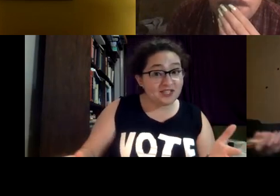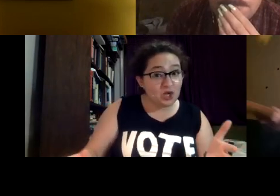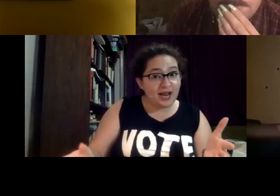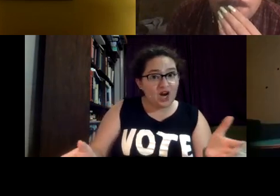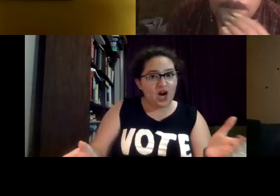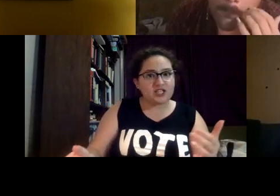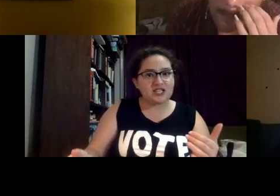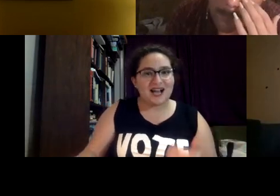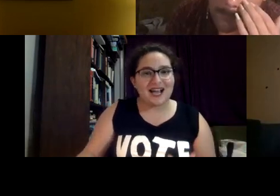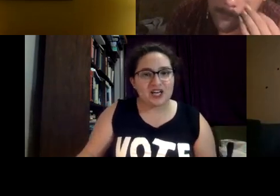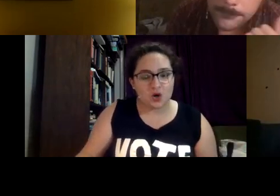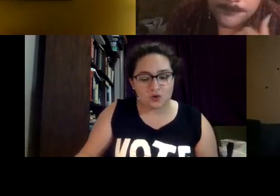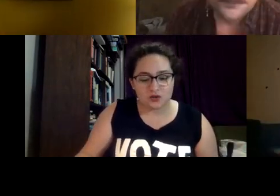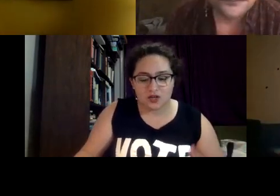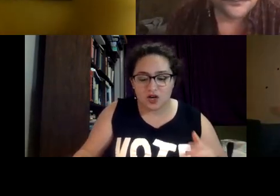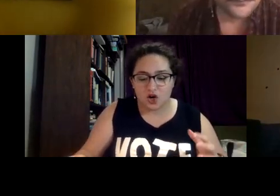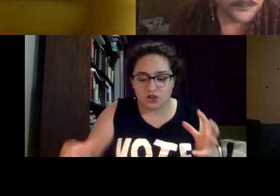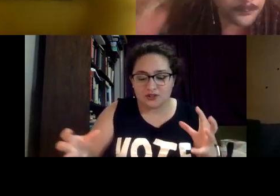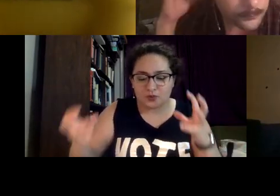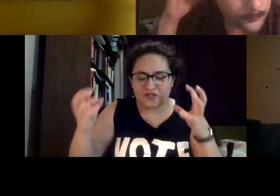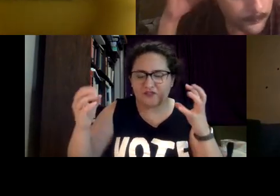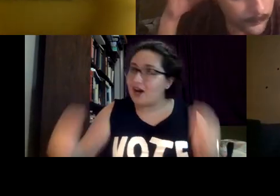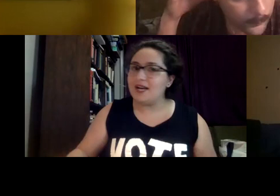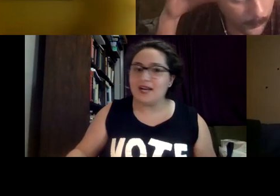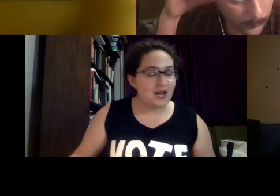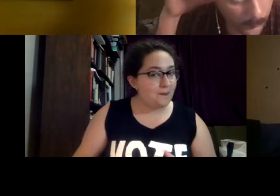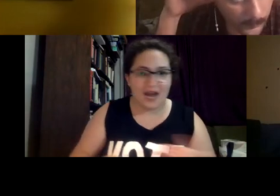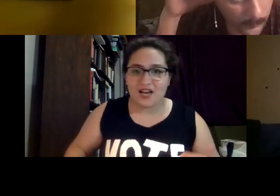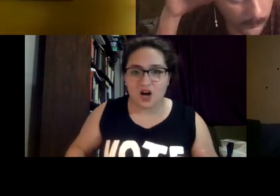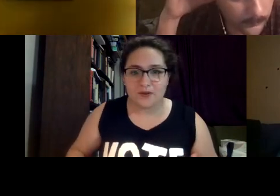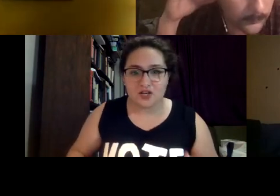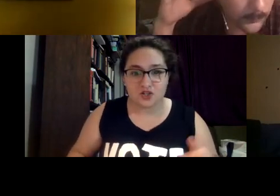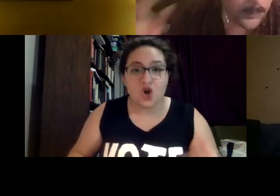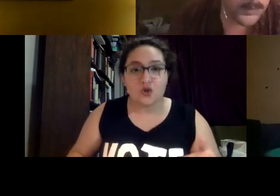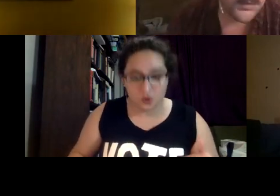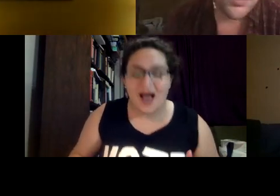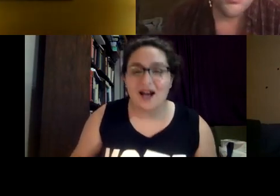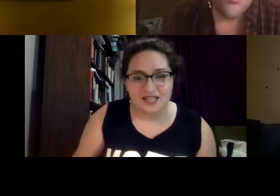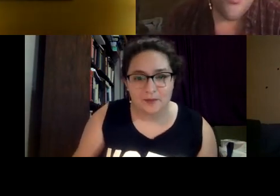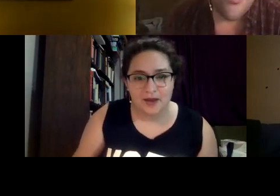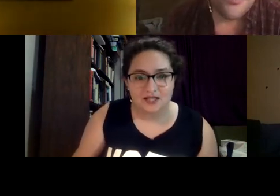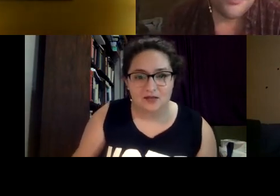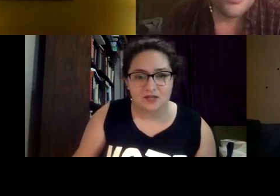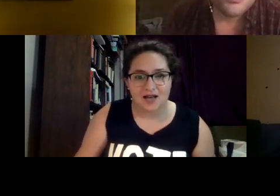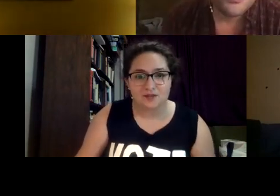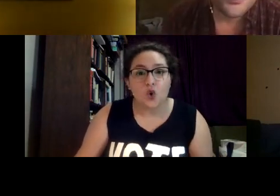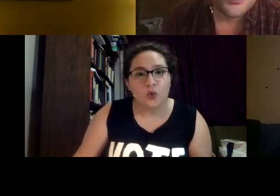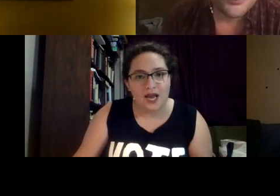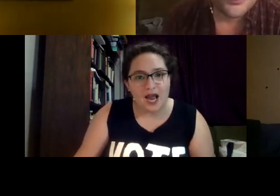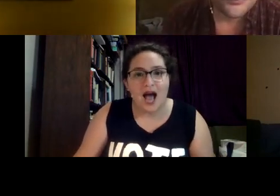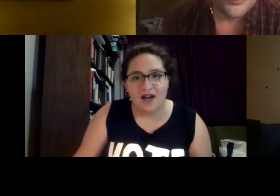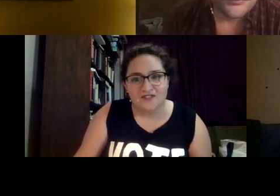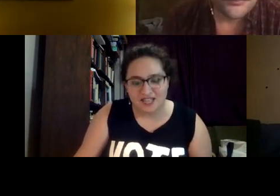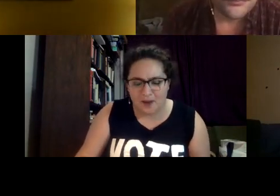It wasn't great art, I know. It was fun and it paid our bills. Those have to get paid sometimes.